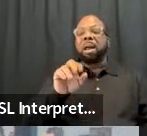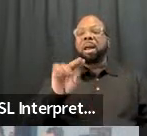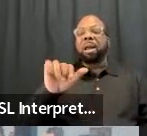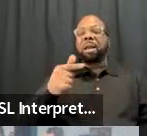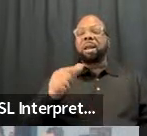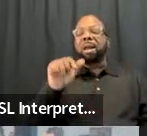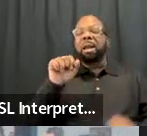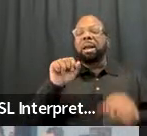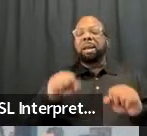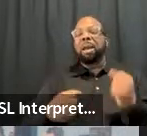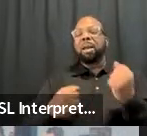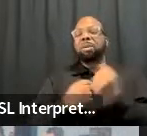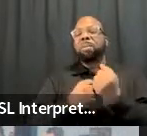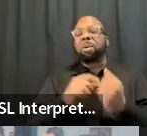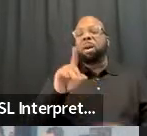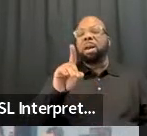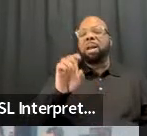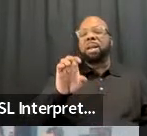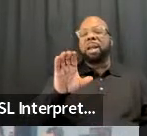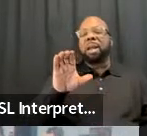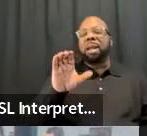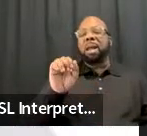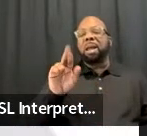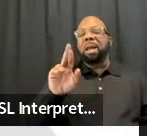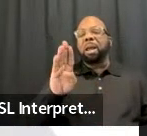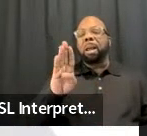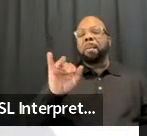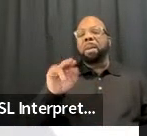city. Next slide.